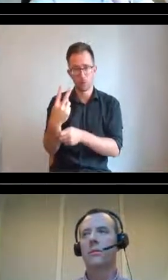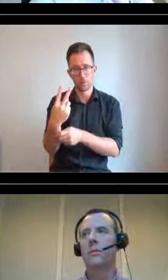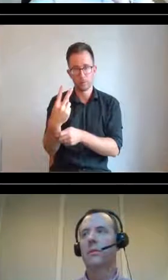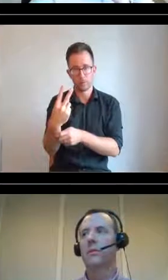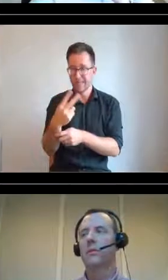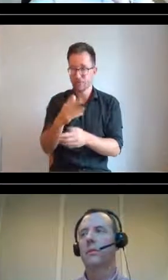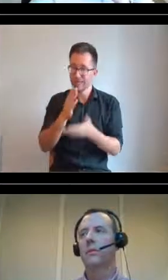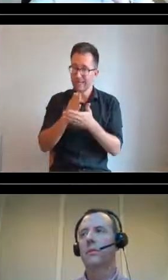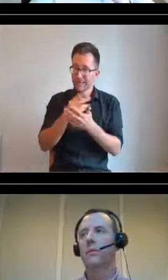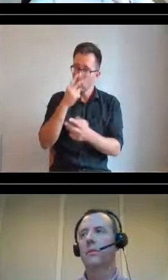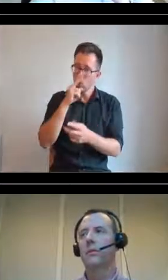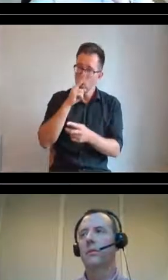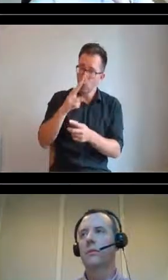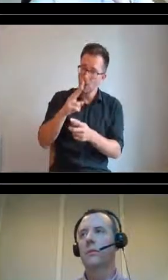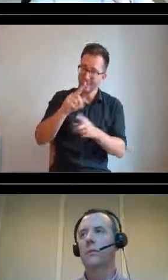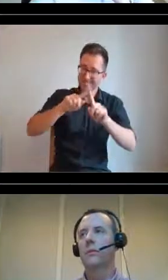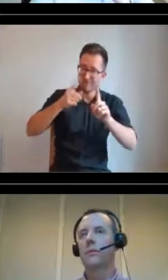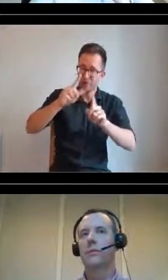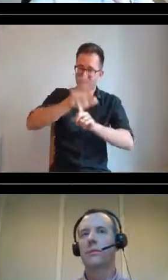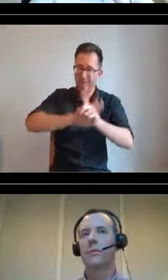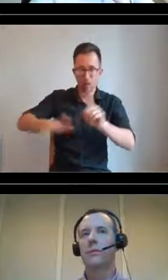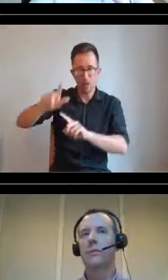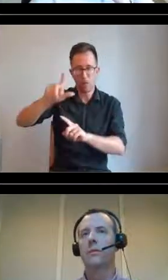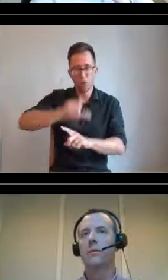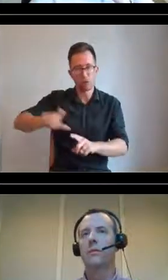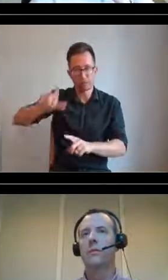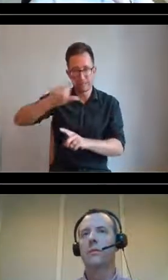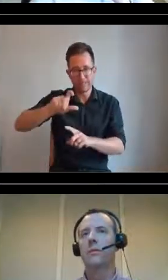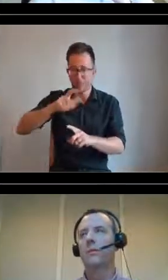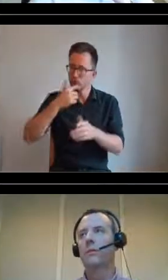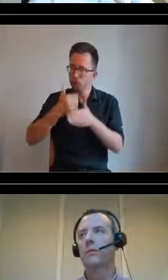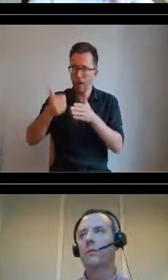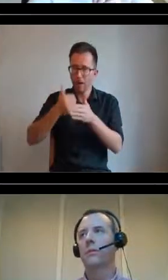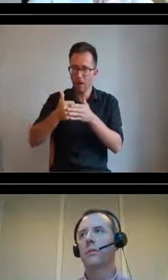junction, you often get a lane drop and a lane gain.